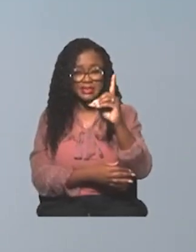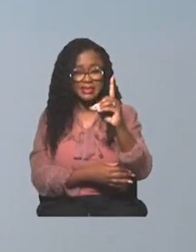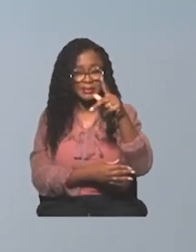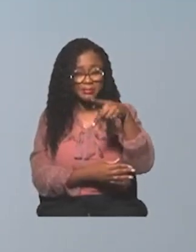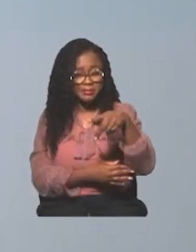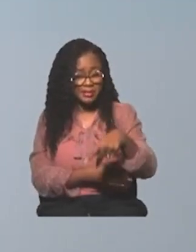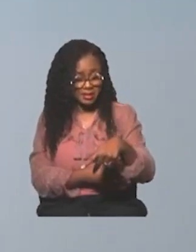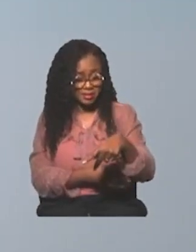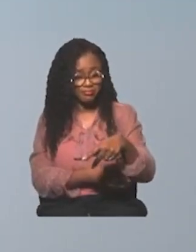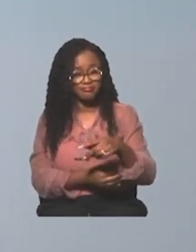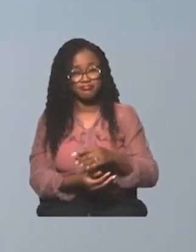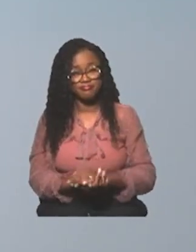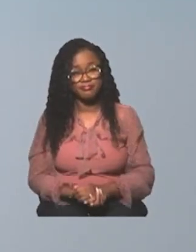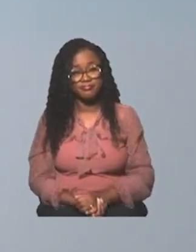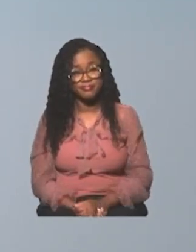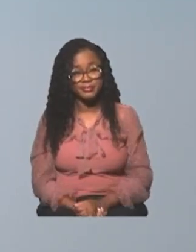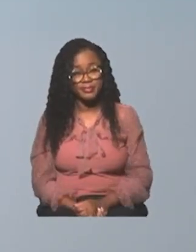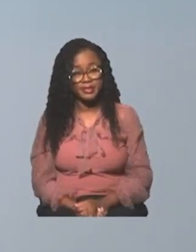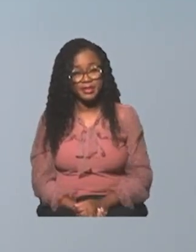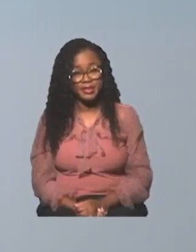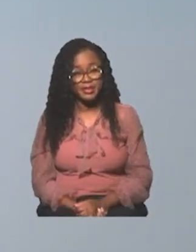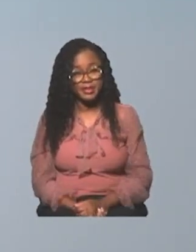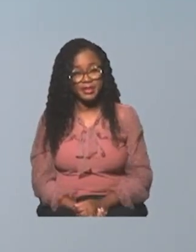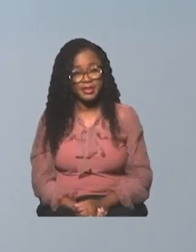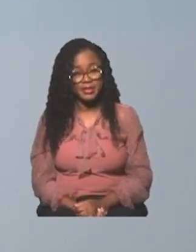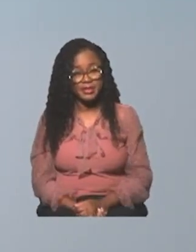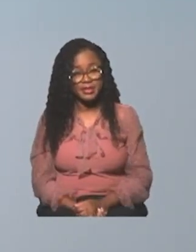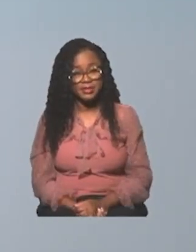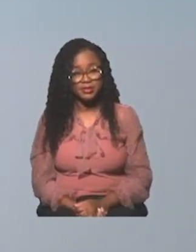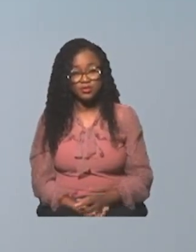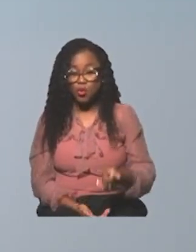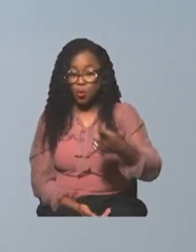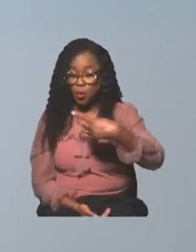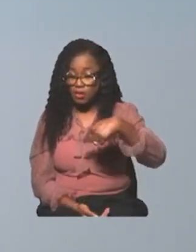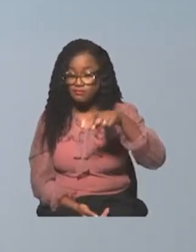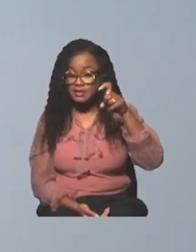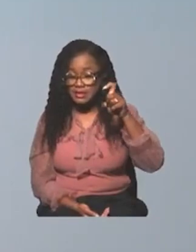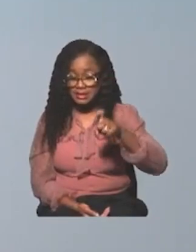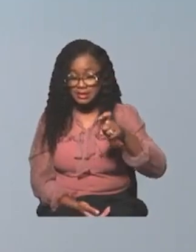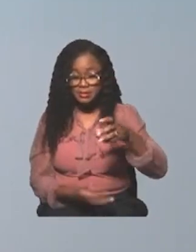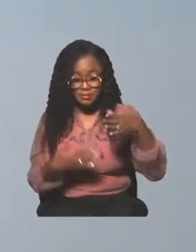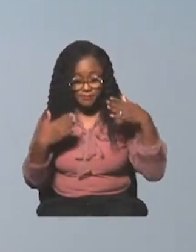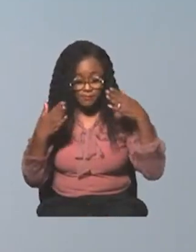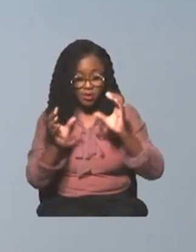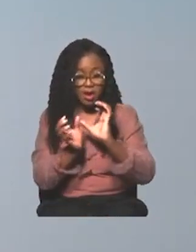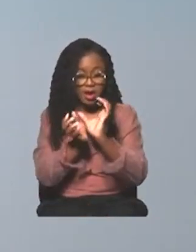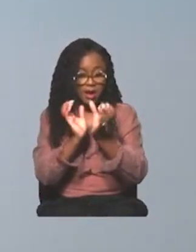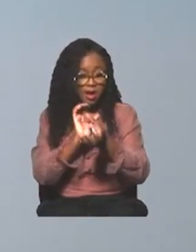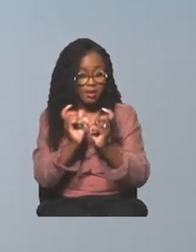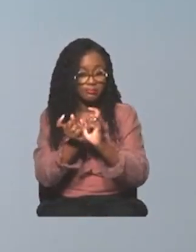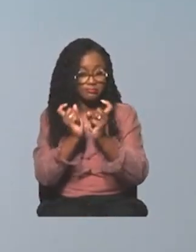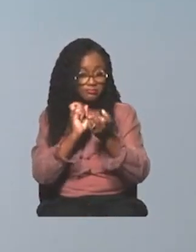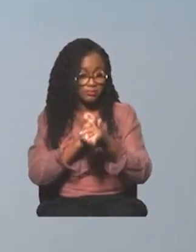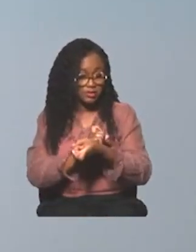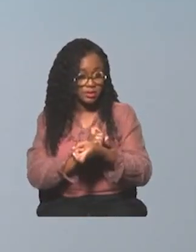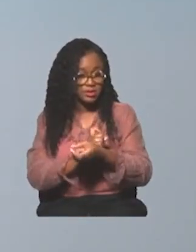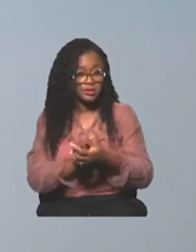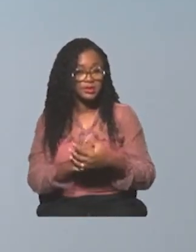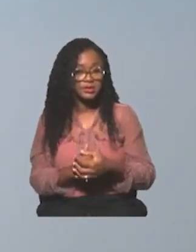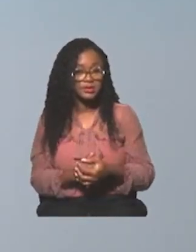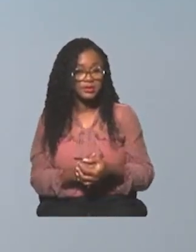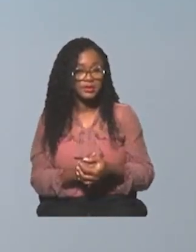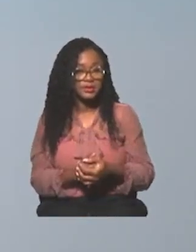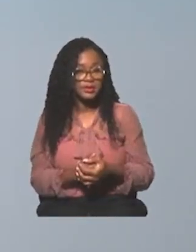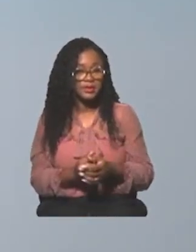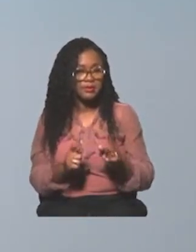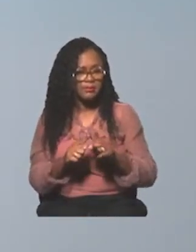trillion. That should be of concern to all of us, as a society. But we,